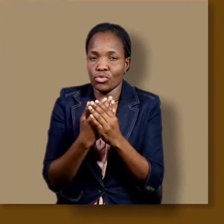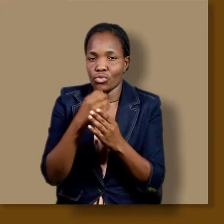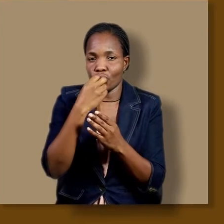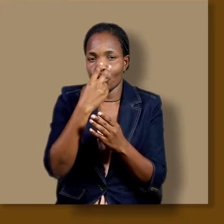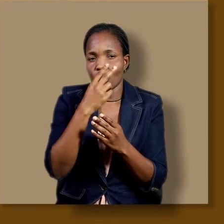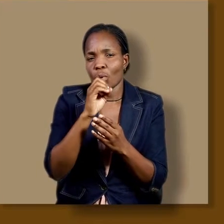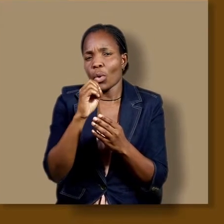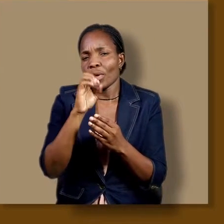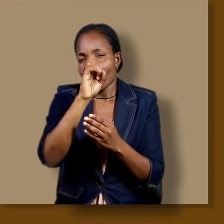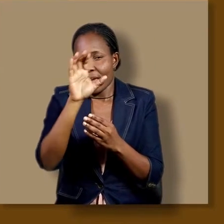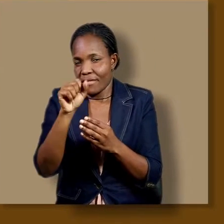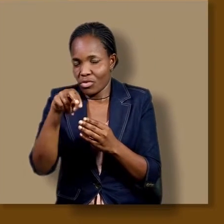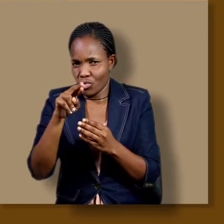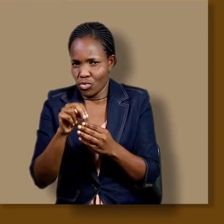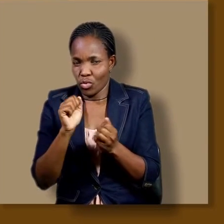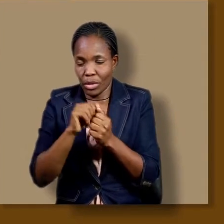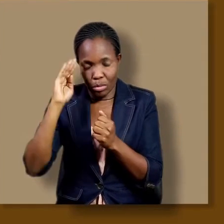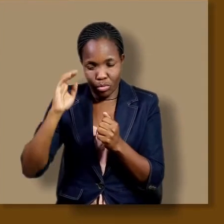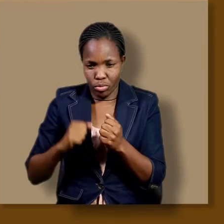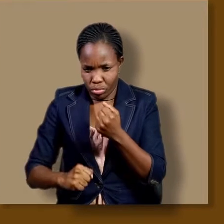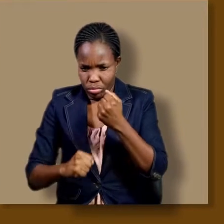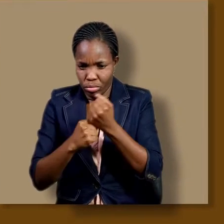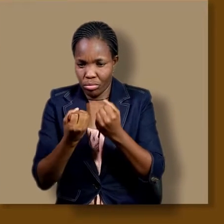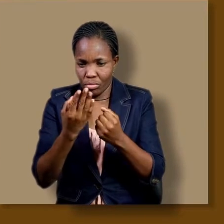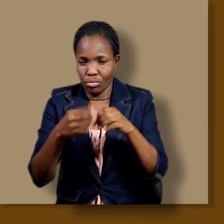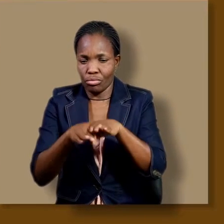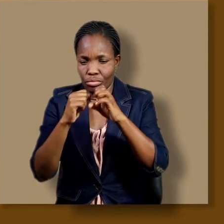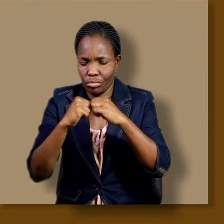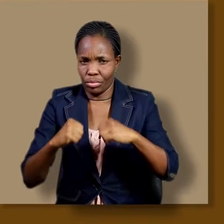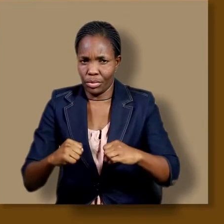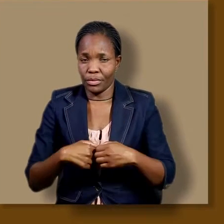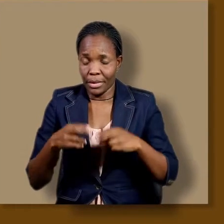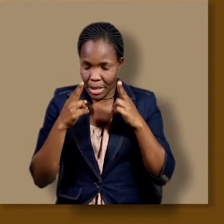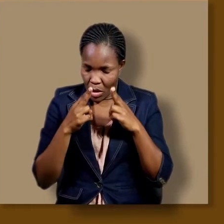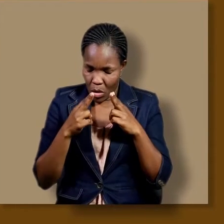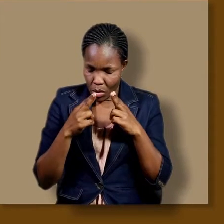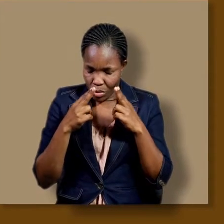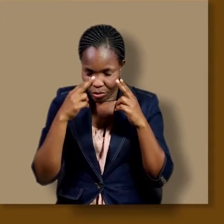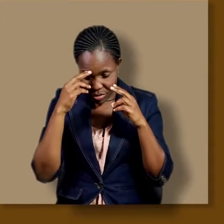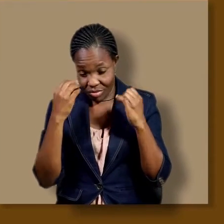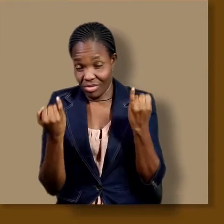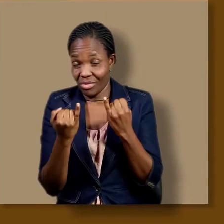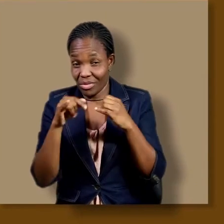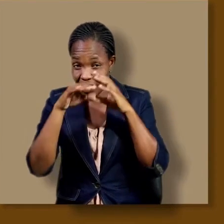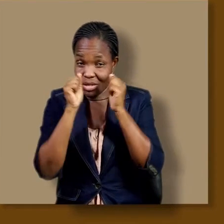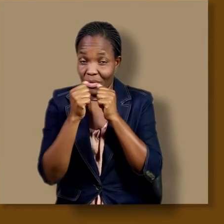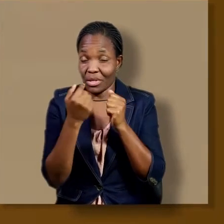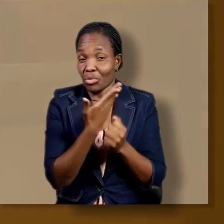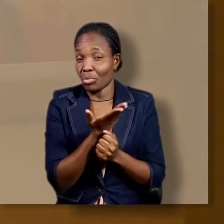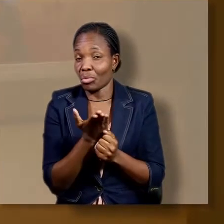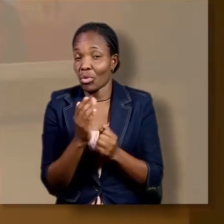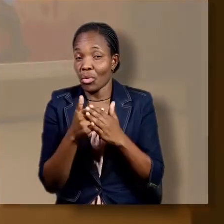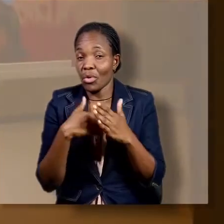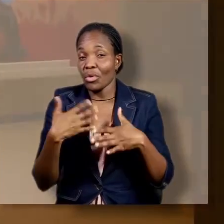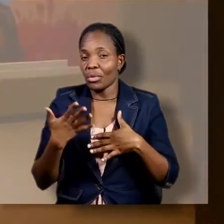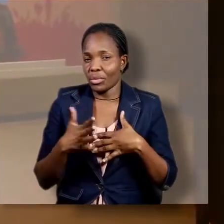the African Union with an armed peacekeeping force and extensive powers and support to make decisions. I hope you